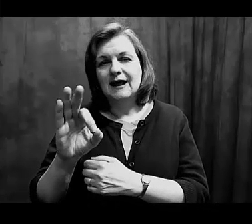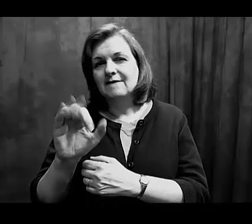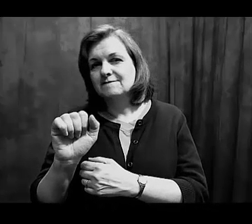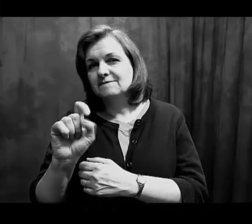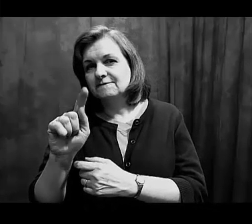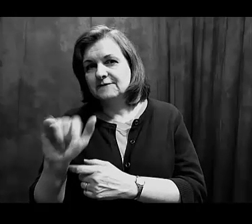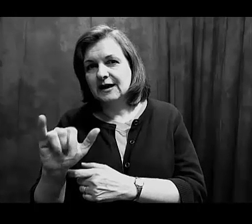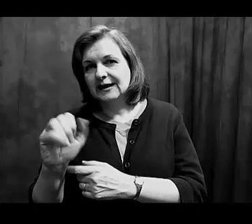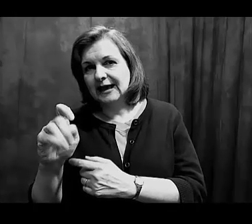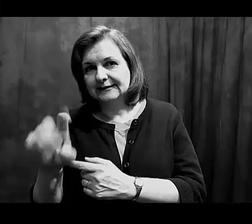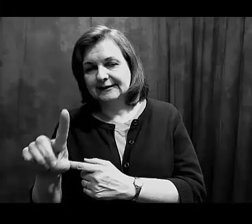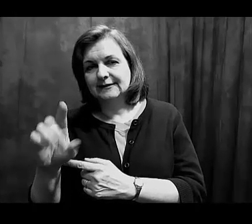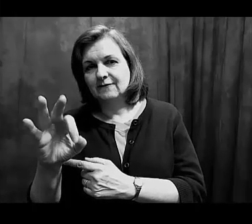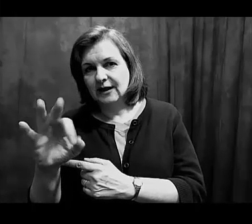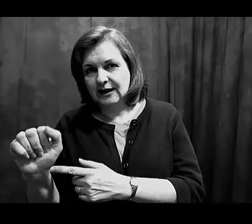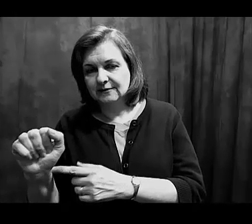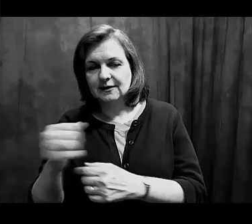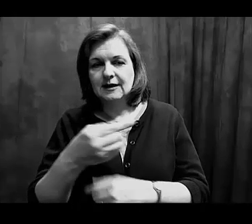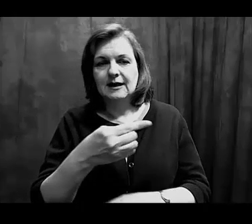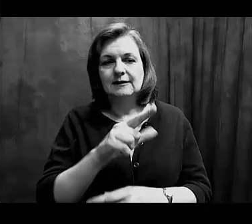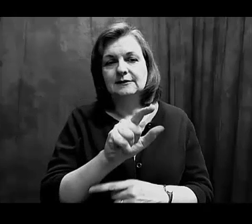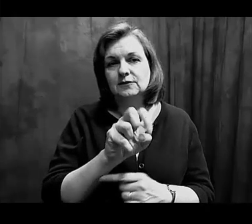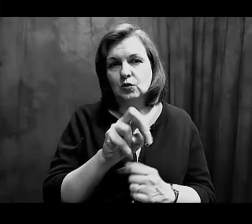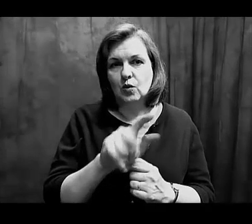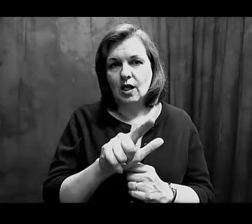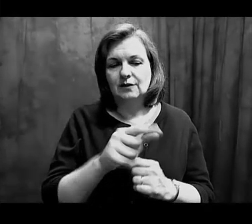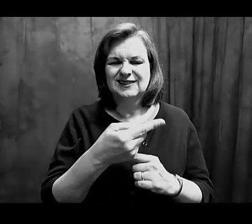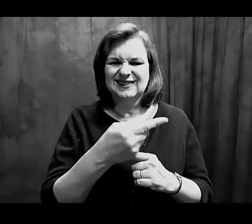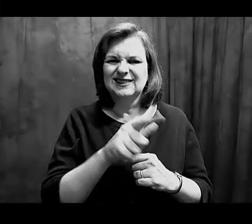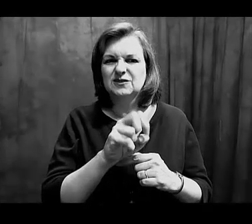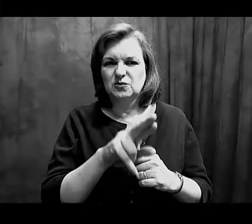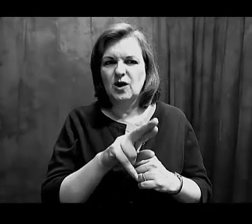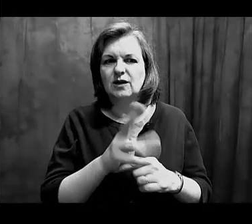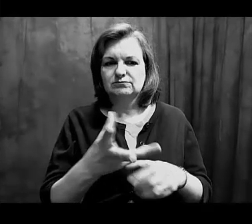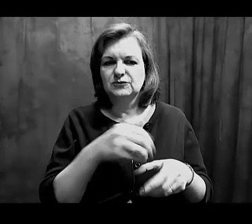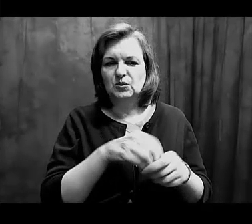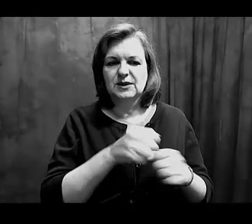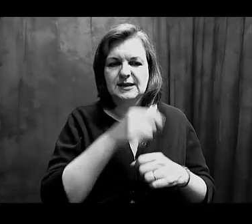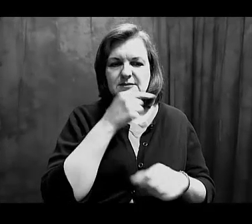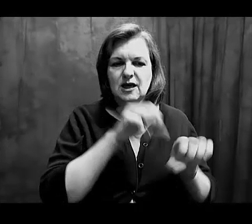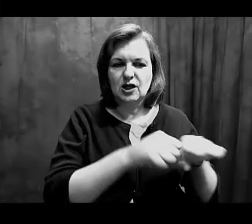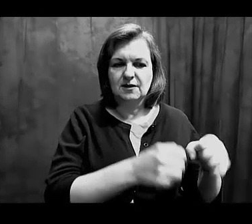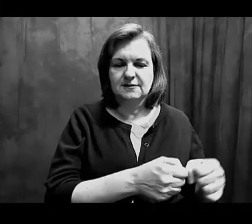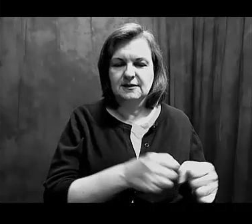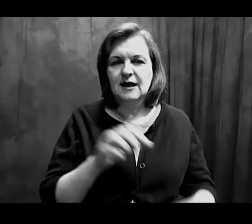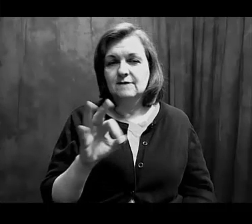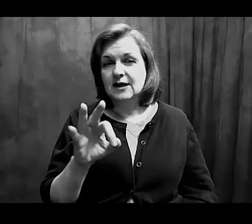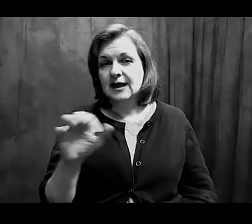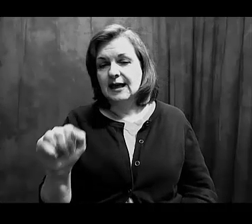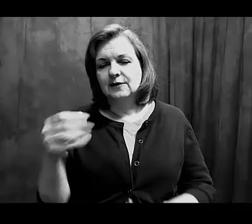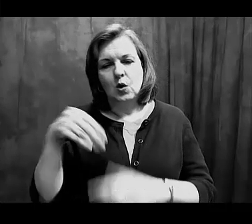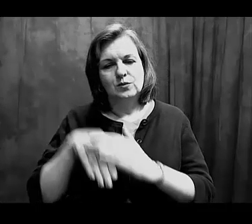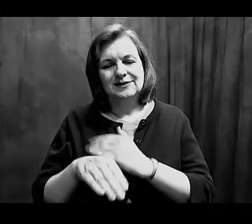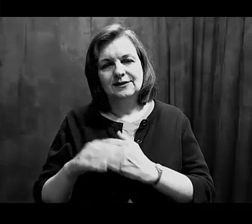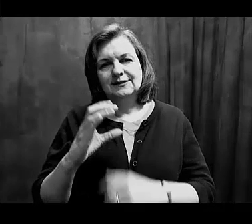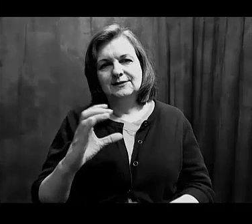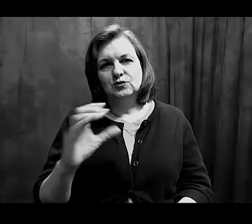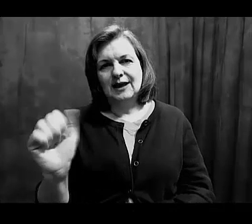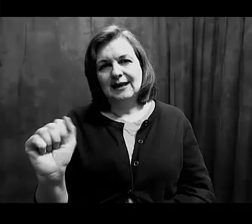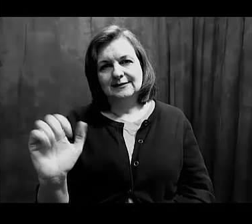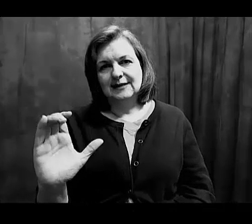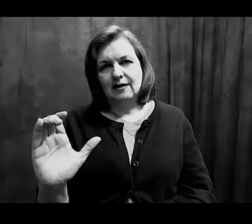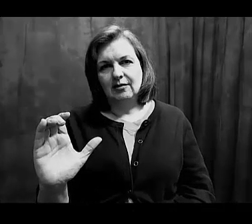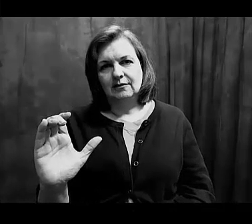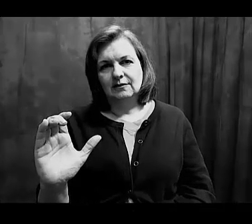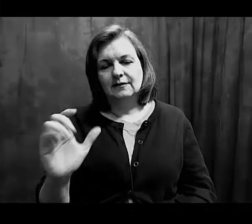those down into fatty acids and glycerol. And then glycerol we'd actually put into glycolysis. Fatty acids can